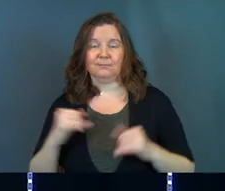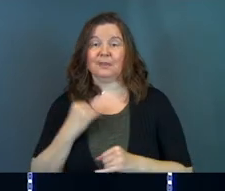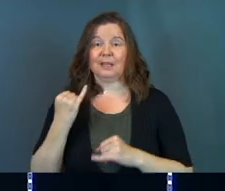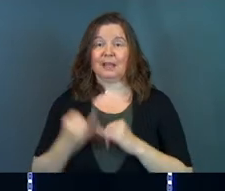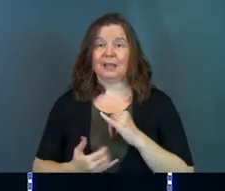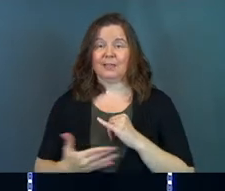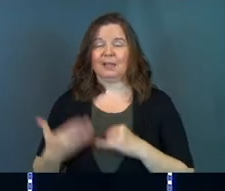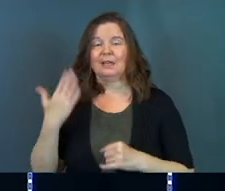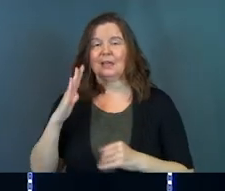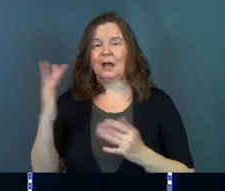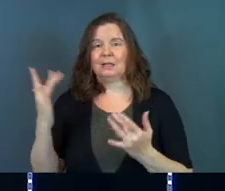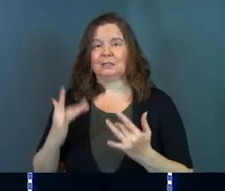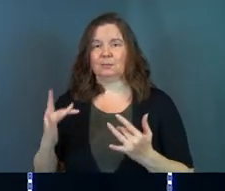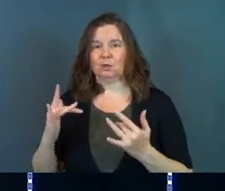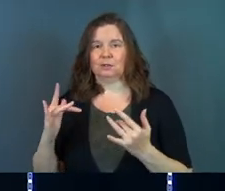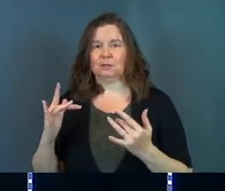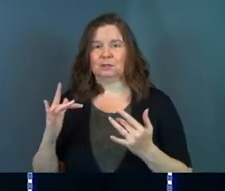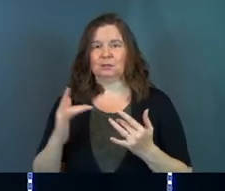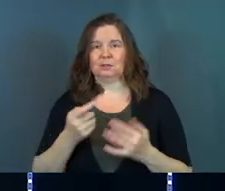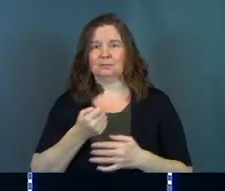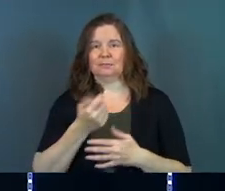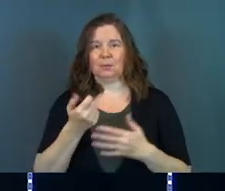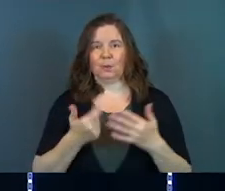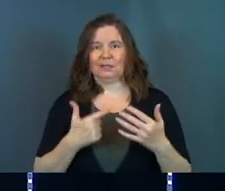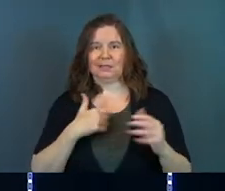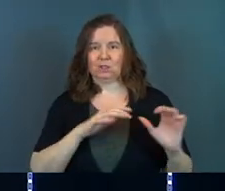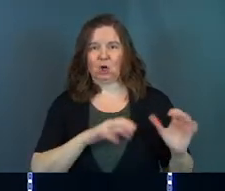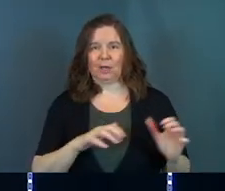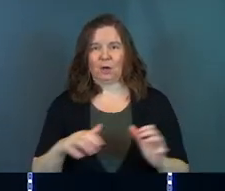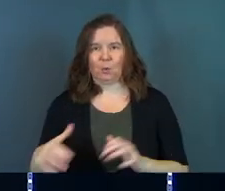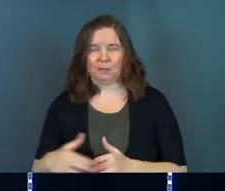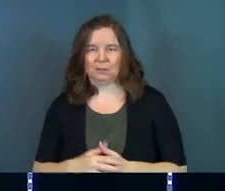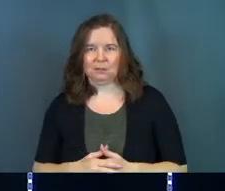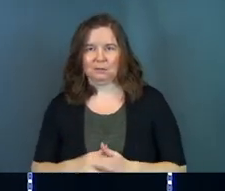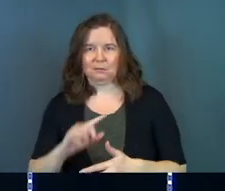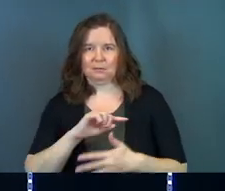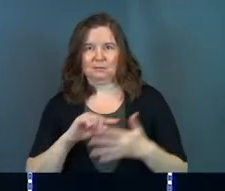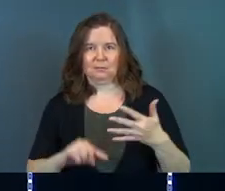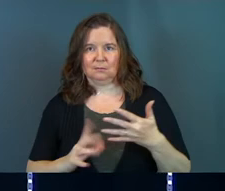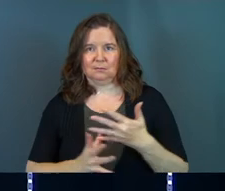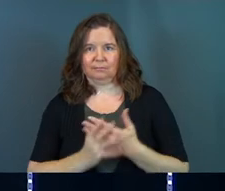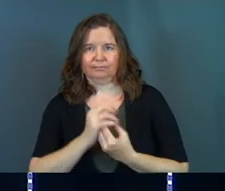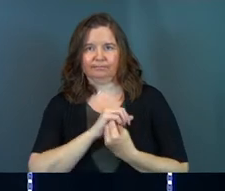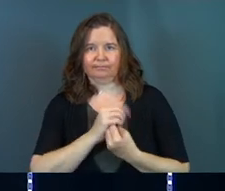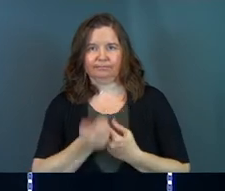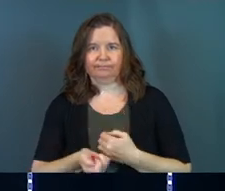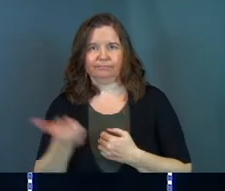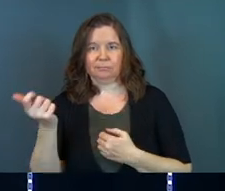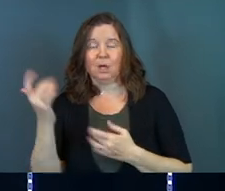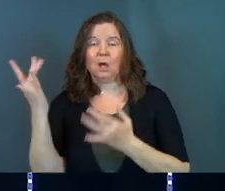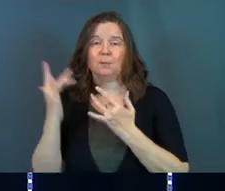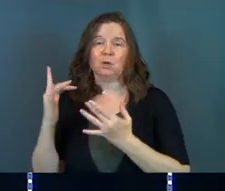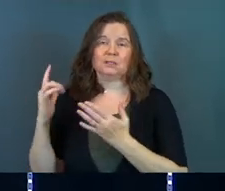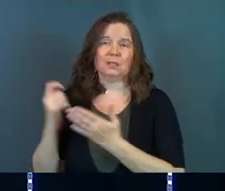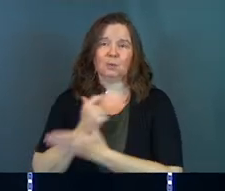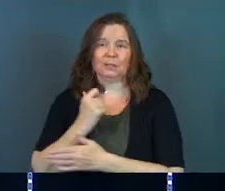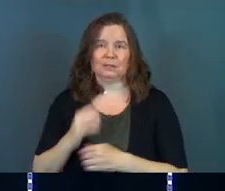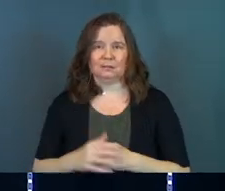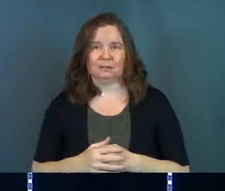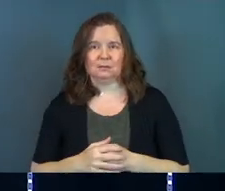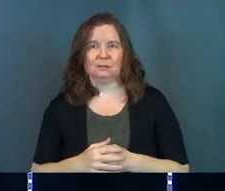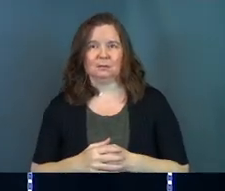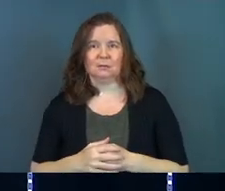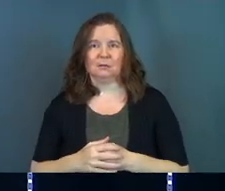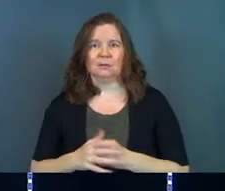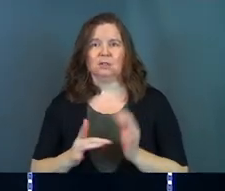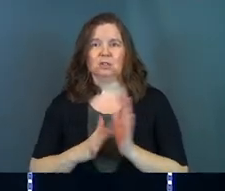Last thing is that God's mercy erases our categories. Mercy wins. Mercy, the mercy of Jesus Christ